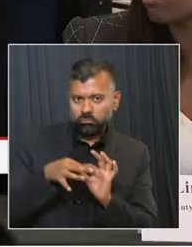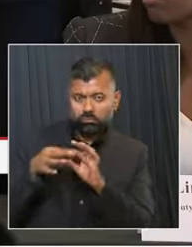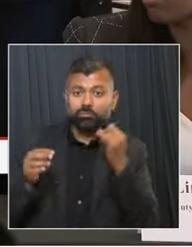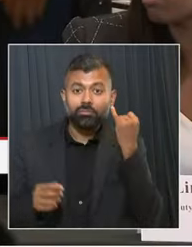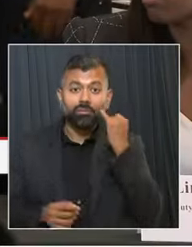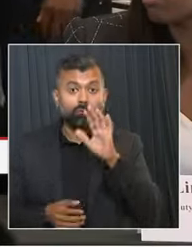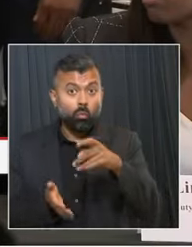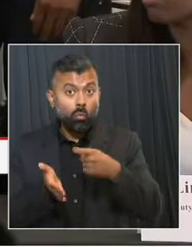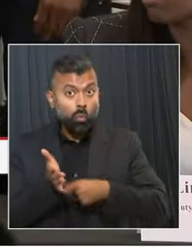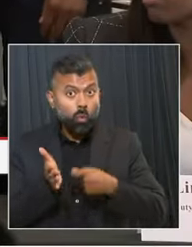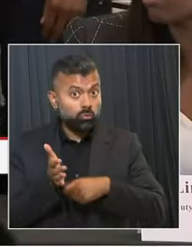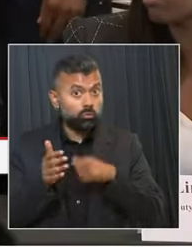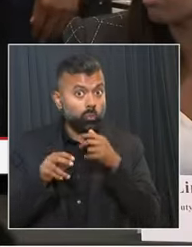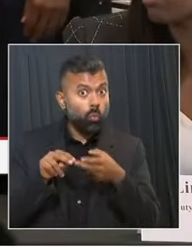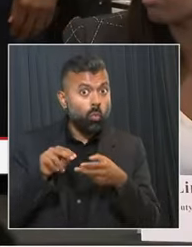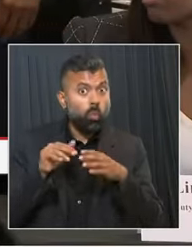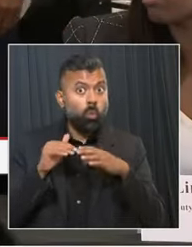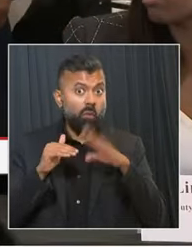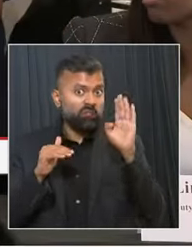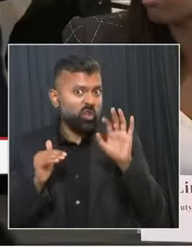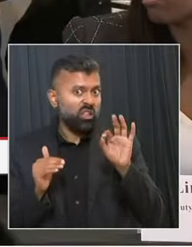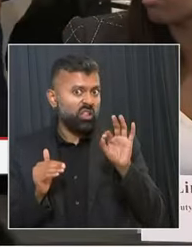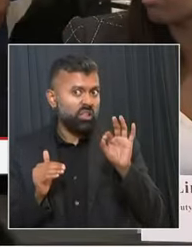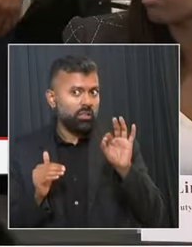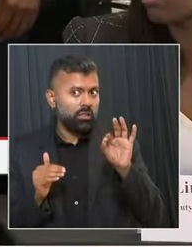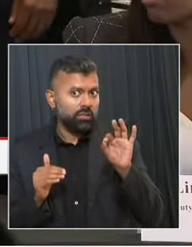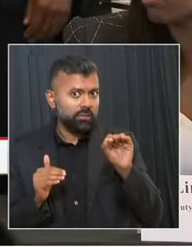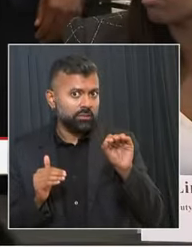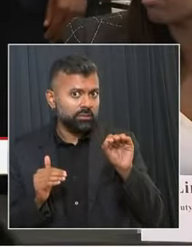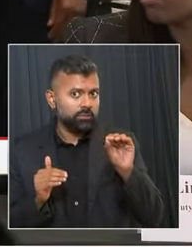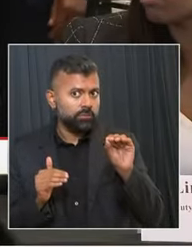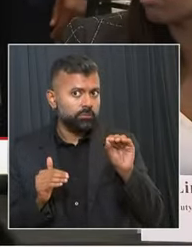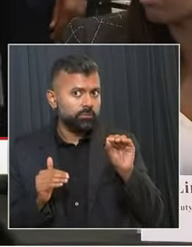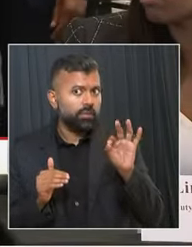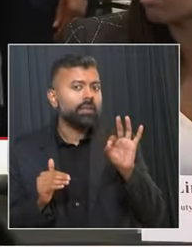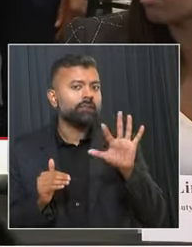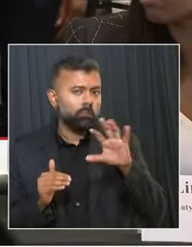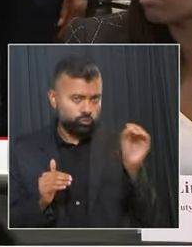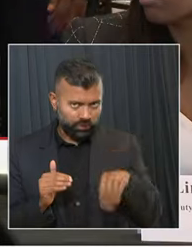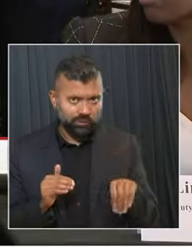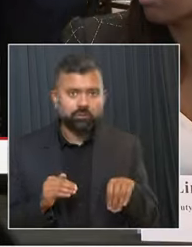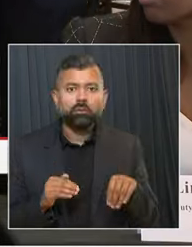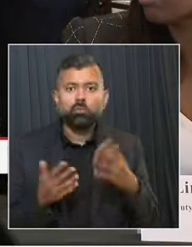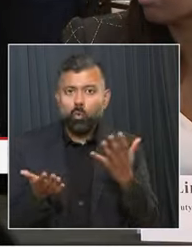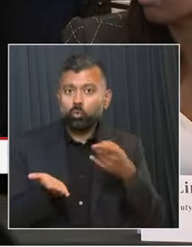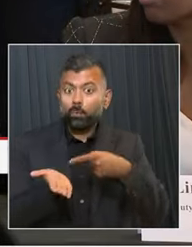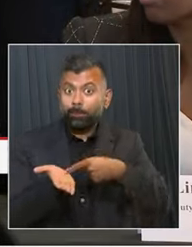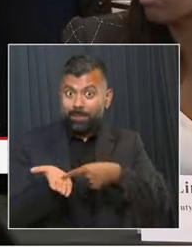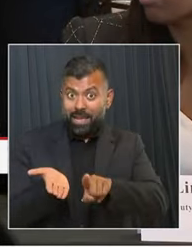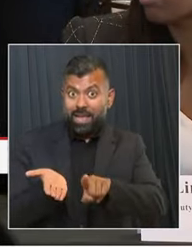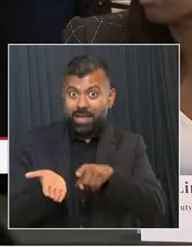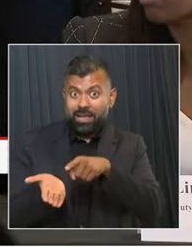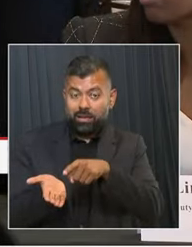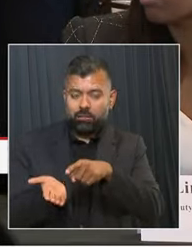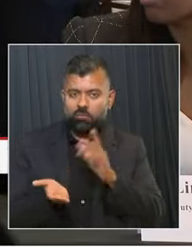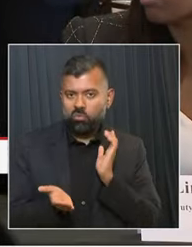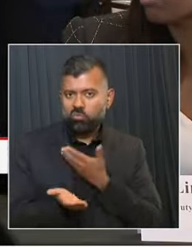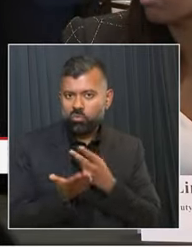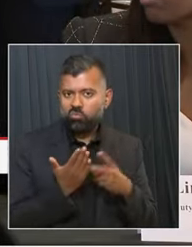95% of what they would have spent if they were in the exchange. So we avoid any local costs, and roughly the